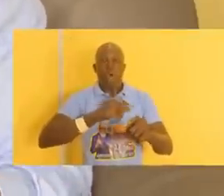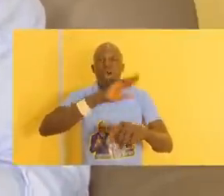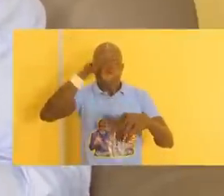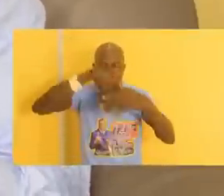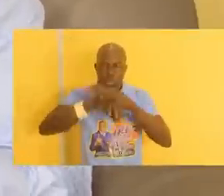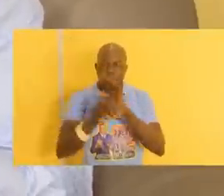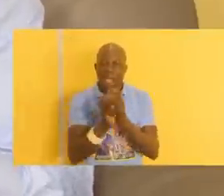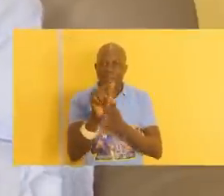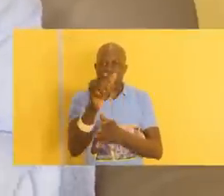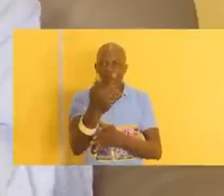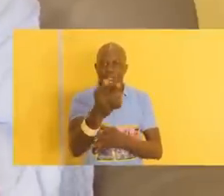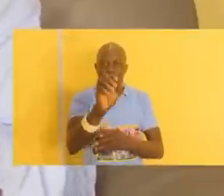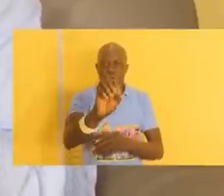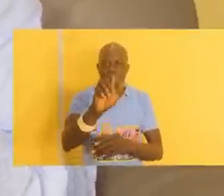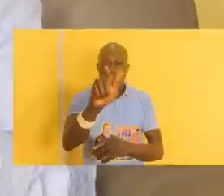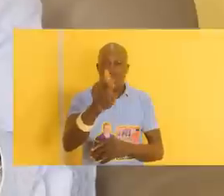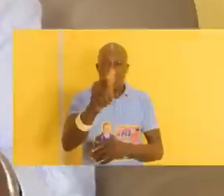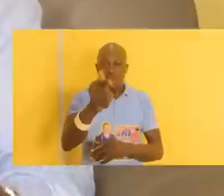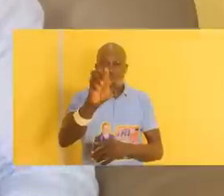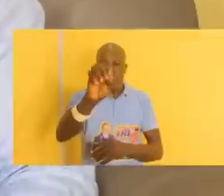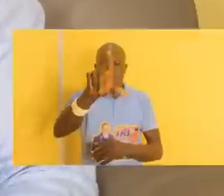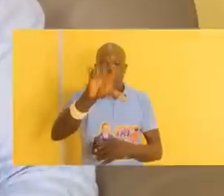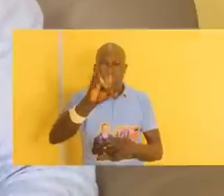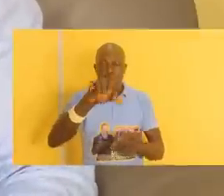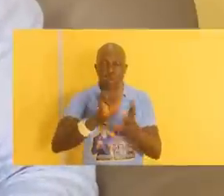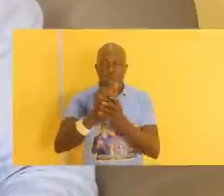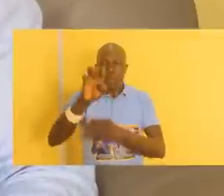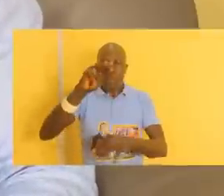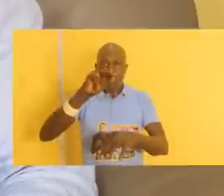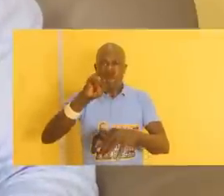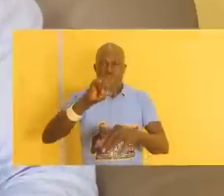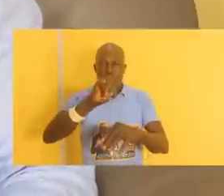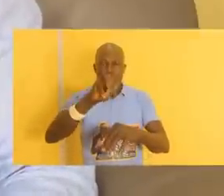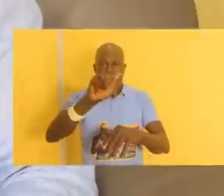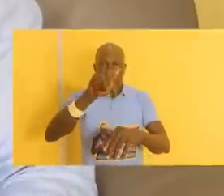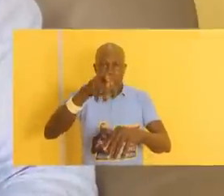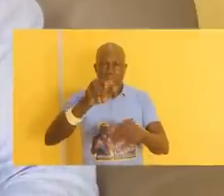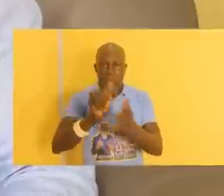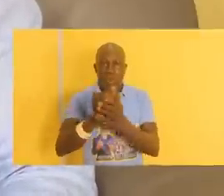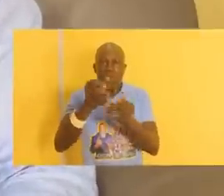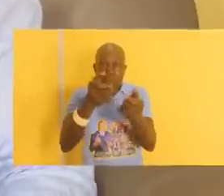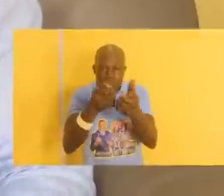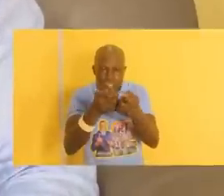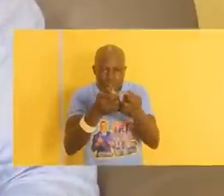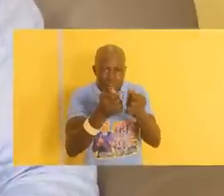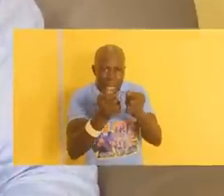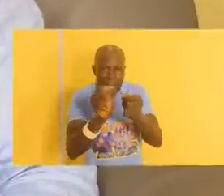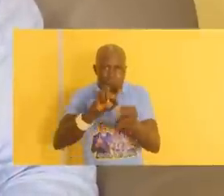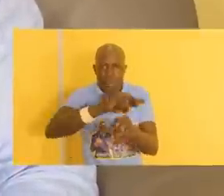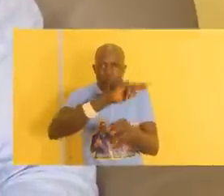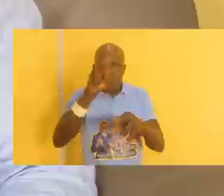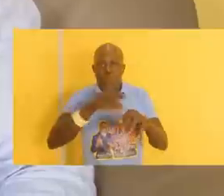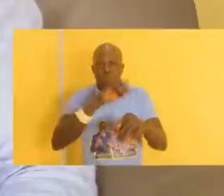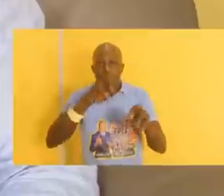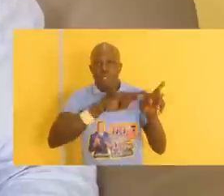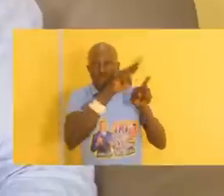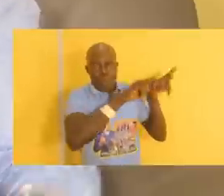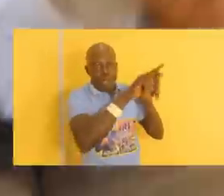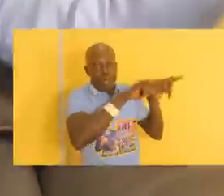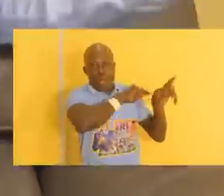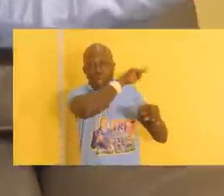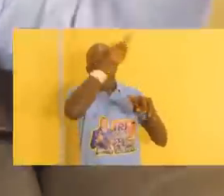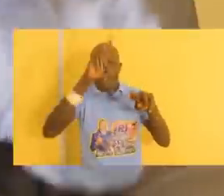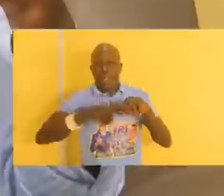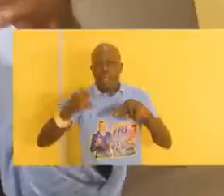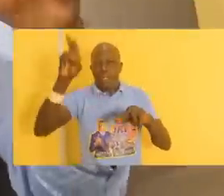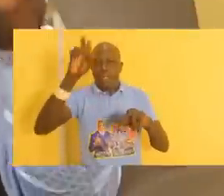you have your Google map on your phone, type Sebioba national camp. Just start Sebioba national camp. Anywhere